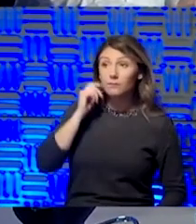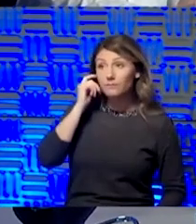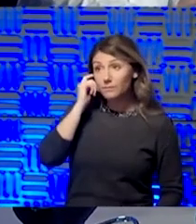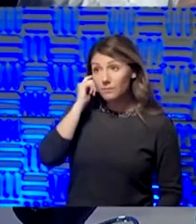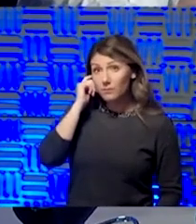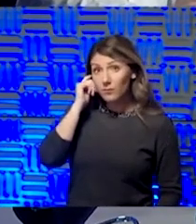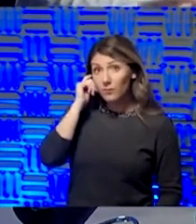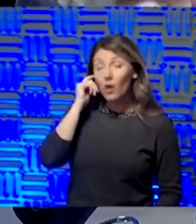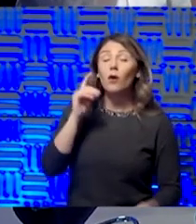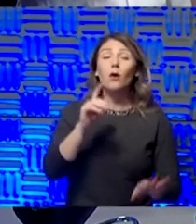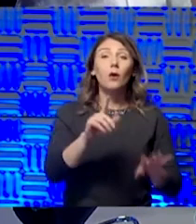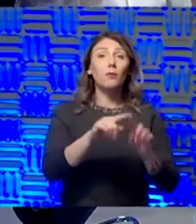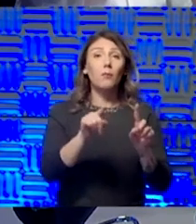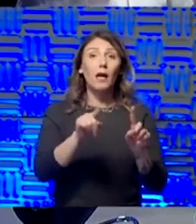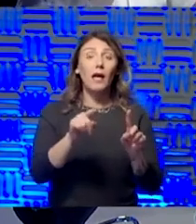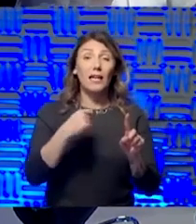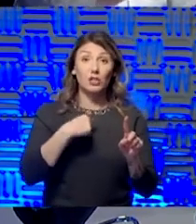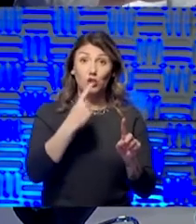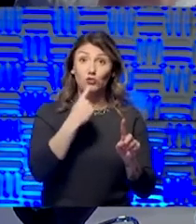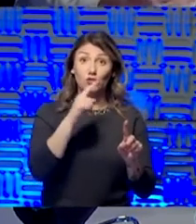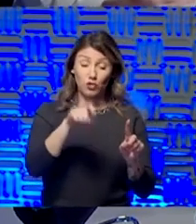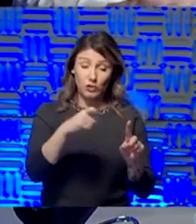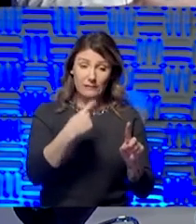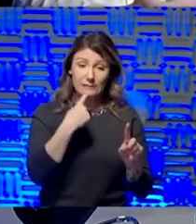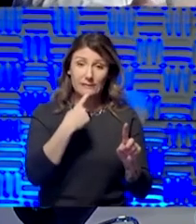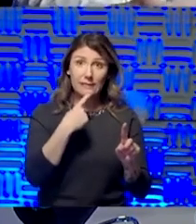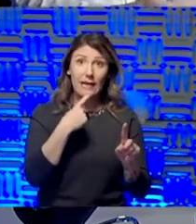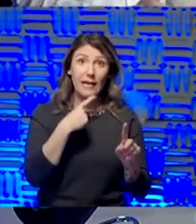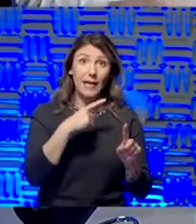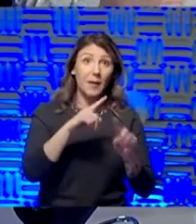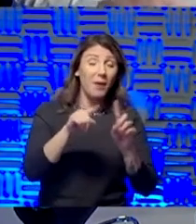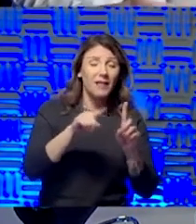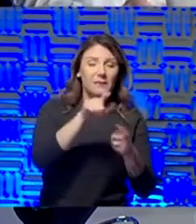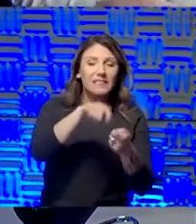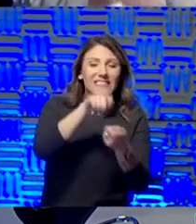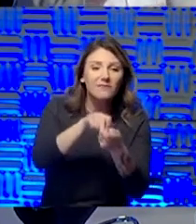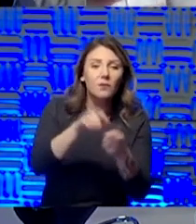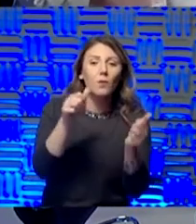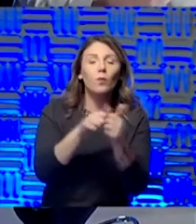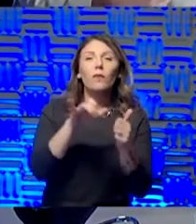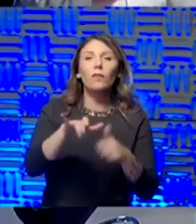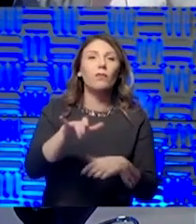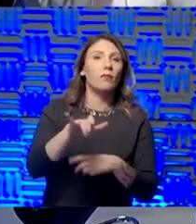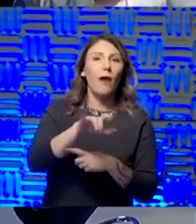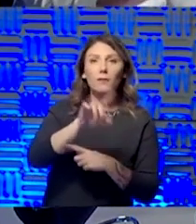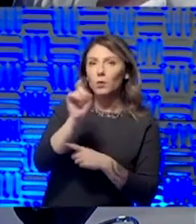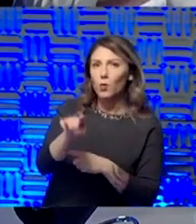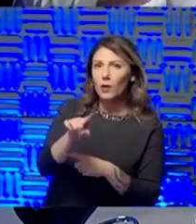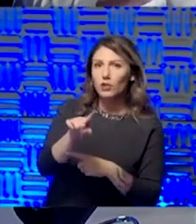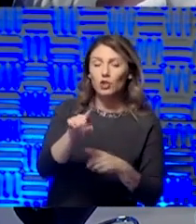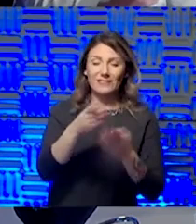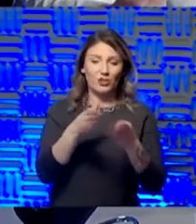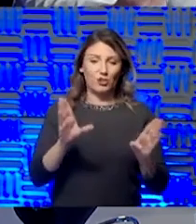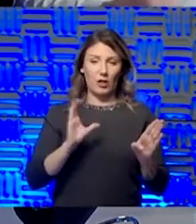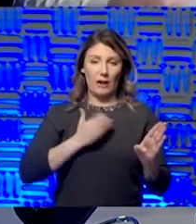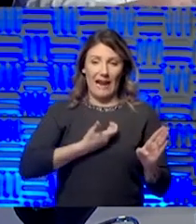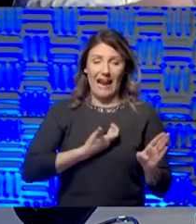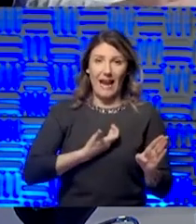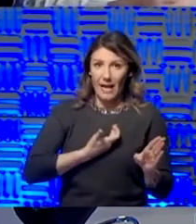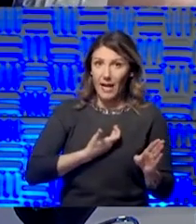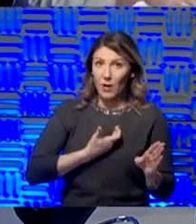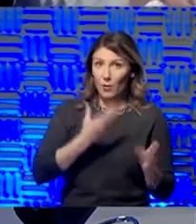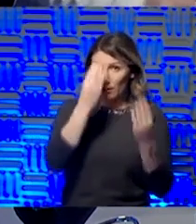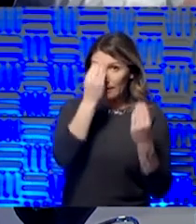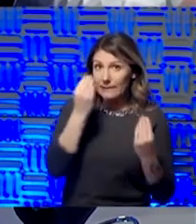But it should be stated that I don't know the specifics of the person that asked that question and all that. But in general, what I can say is our data from in-house